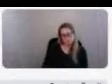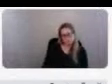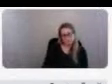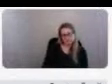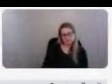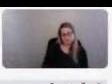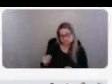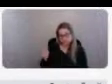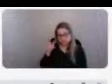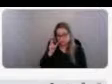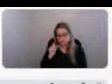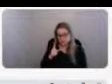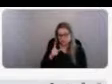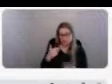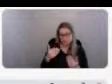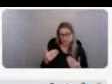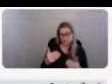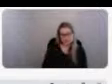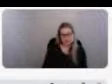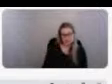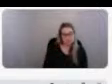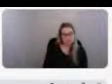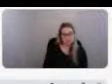we can hear you please